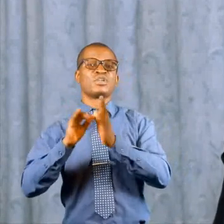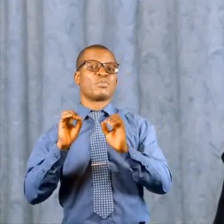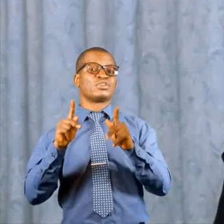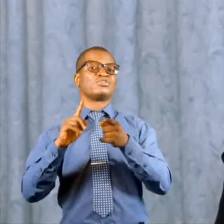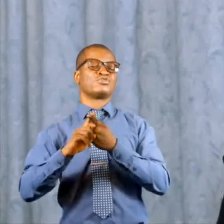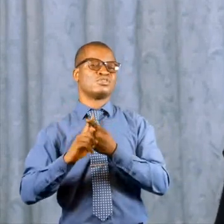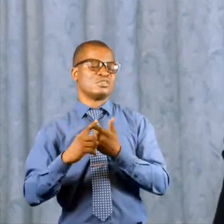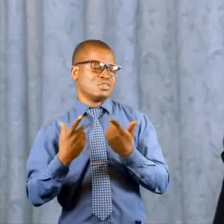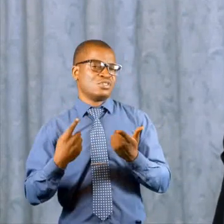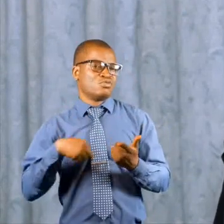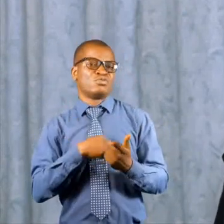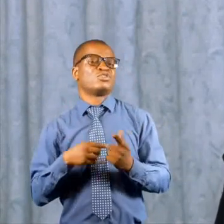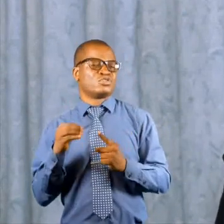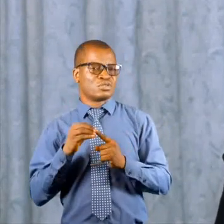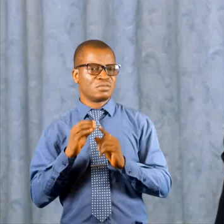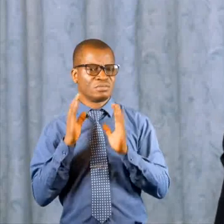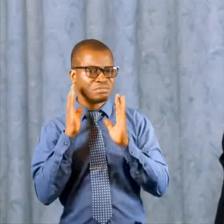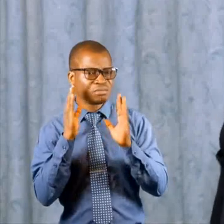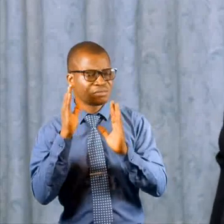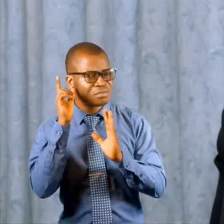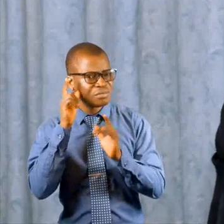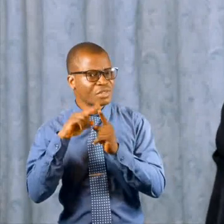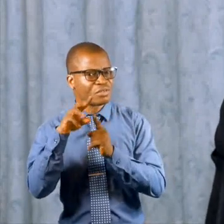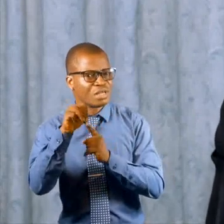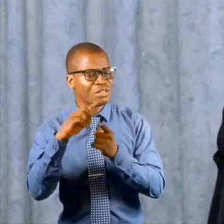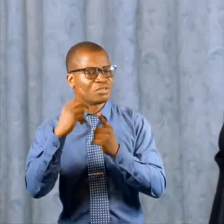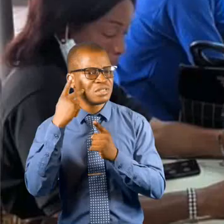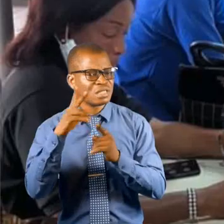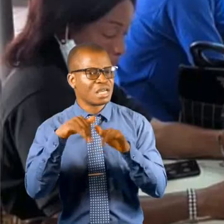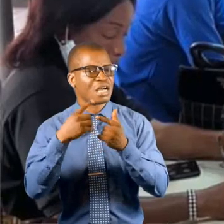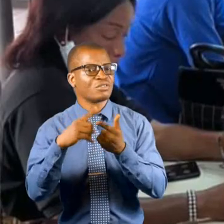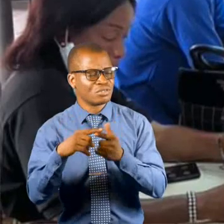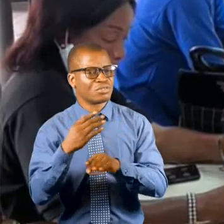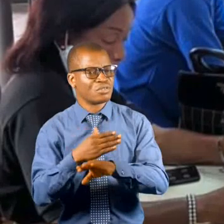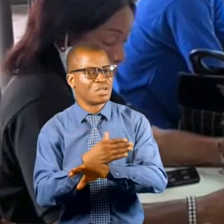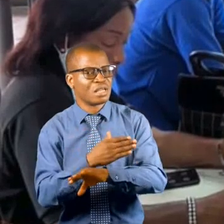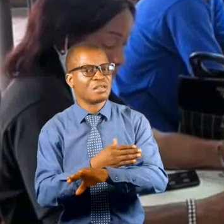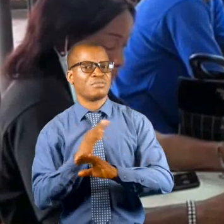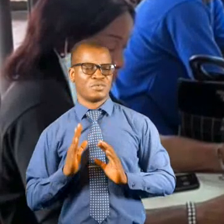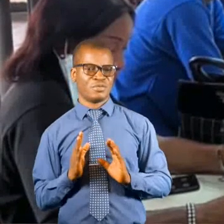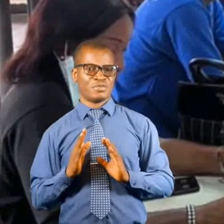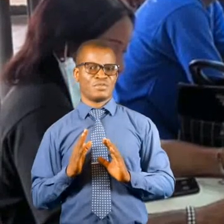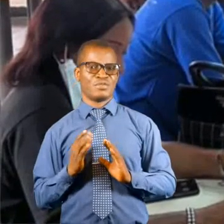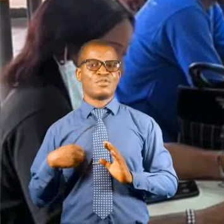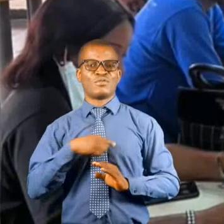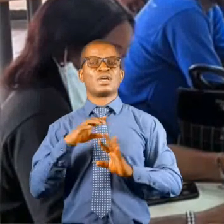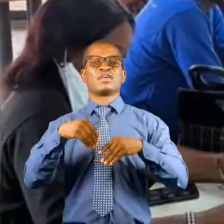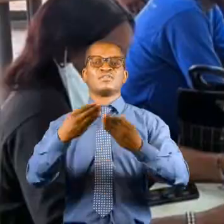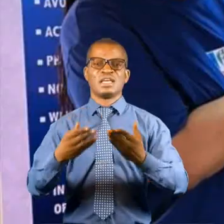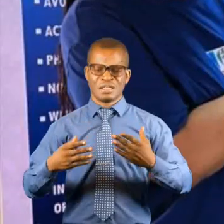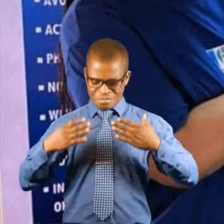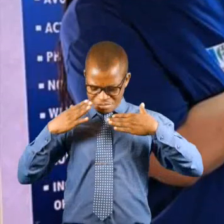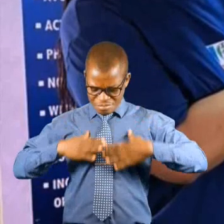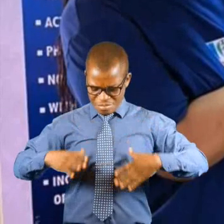opportunity to listen to them on how we can also do it better. We give them reflective